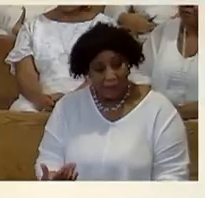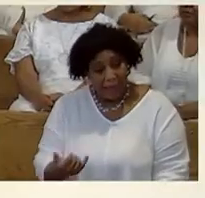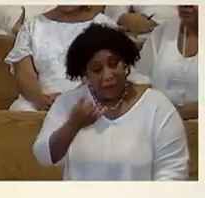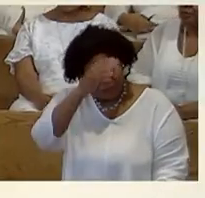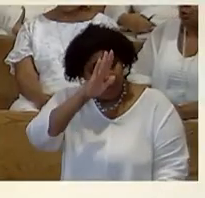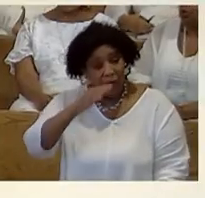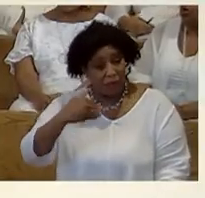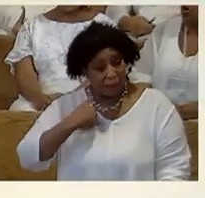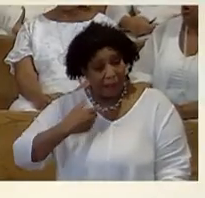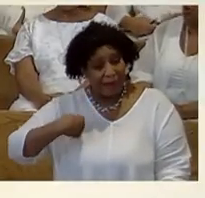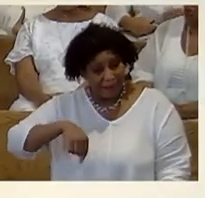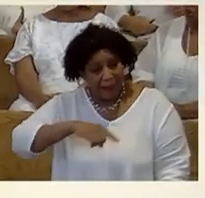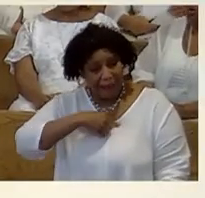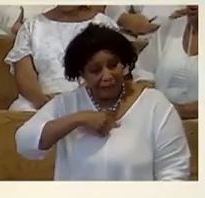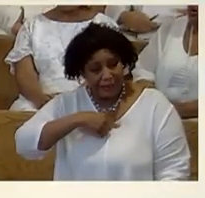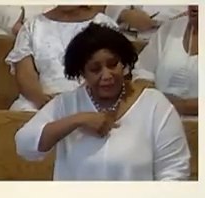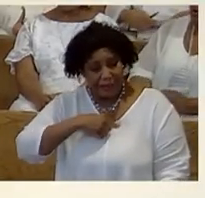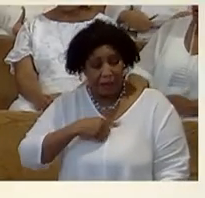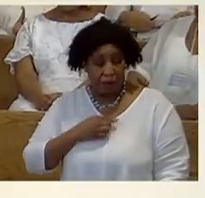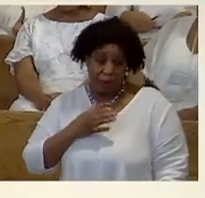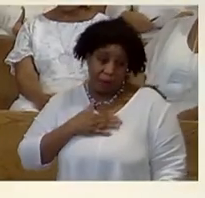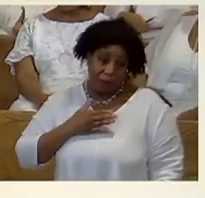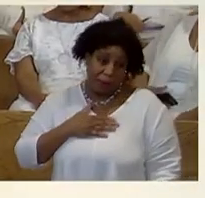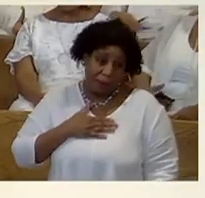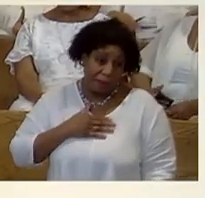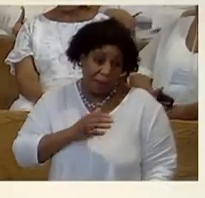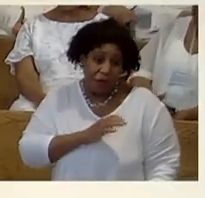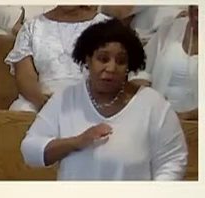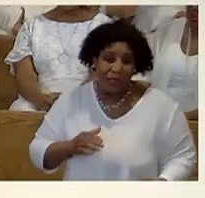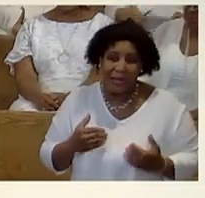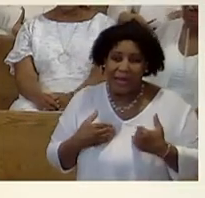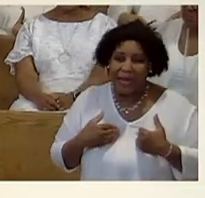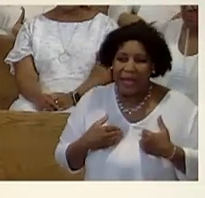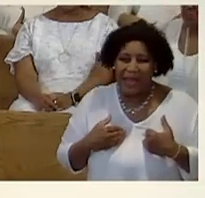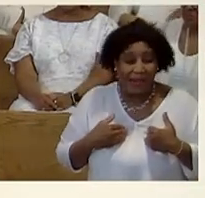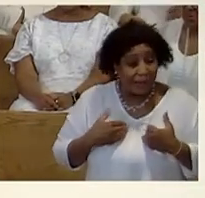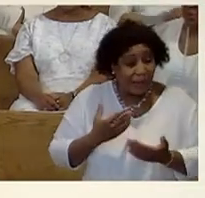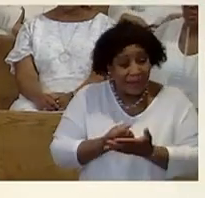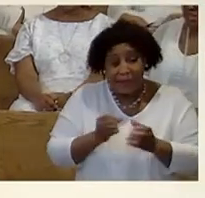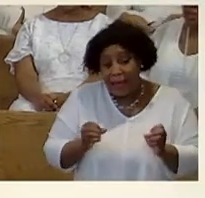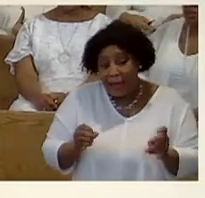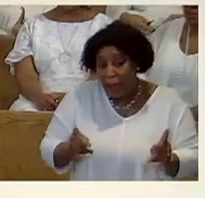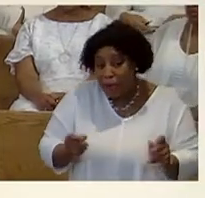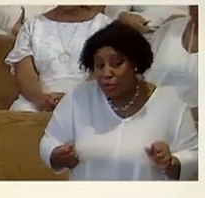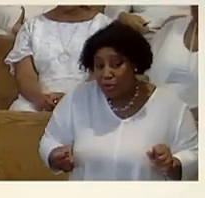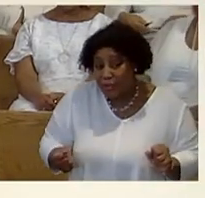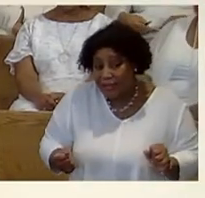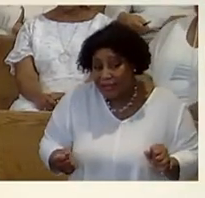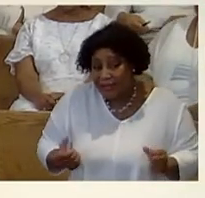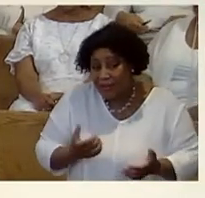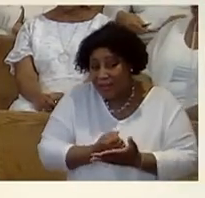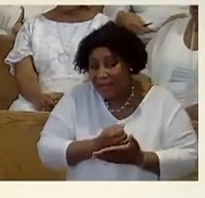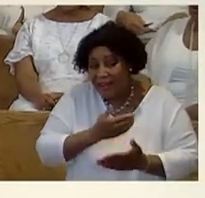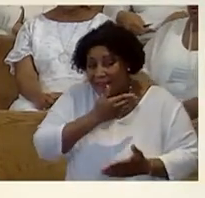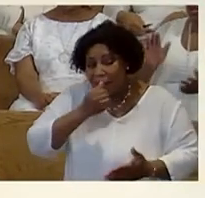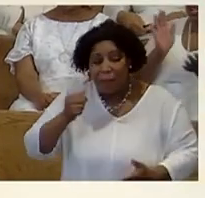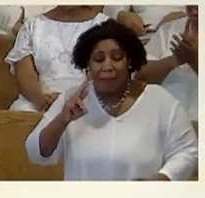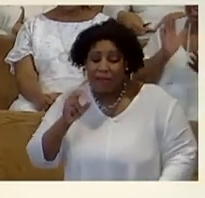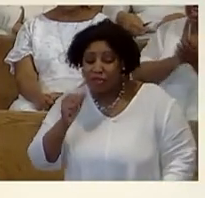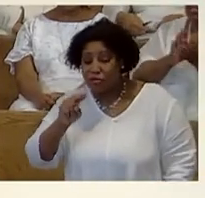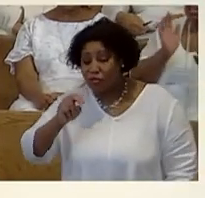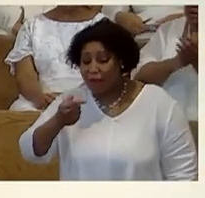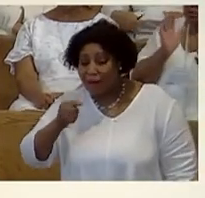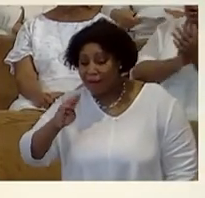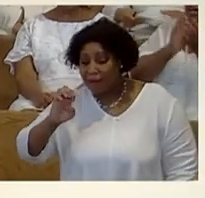many Christians or non-Christian that had, they got opportunity to have the best running back that they could